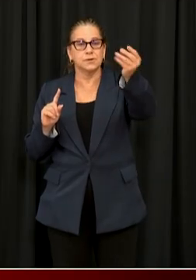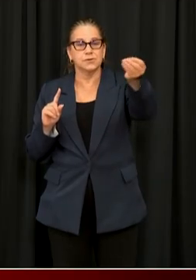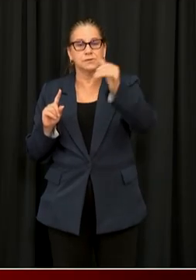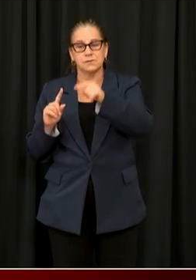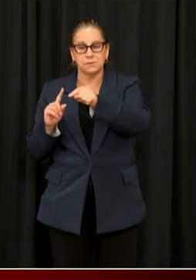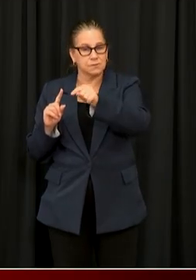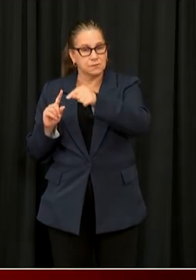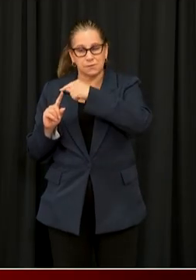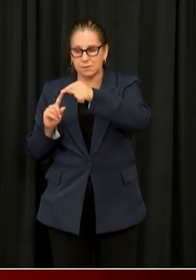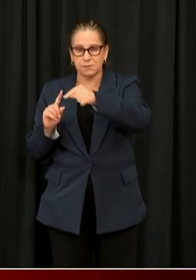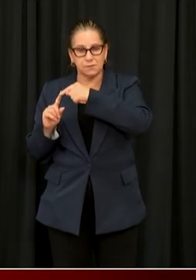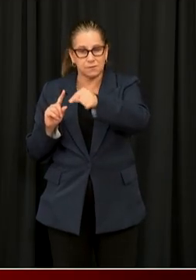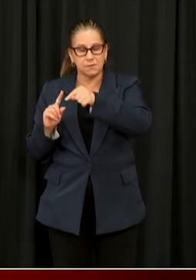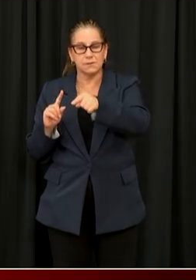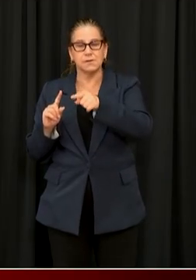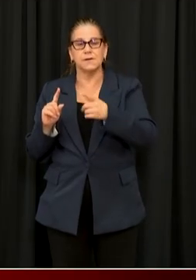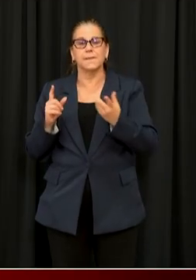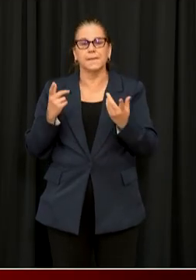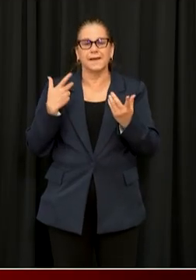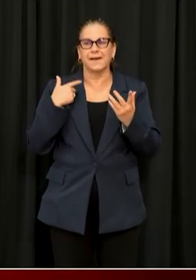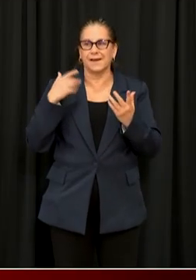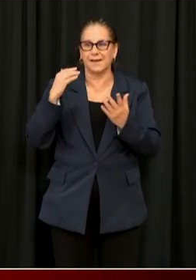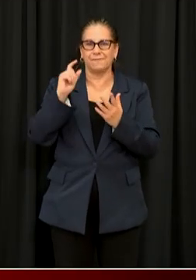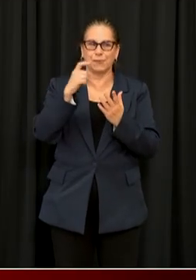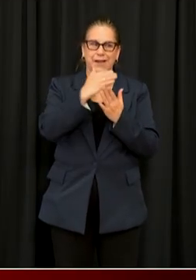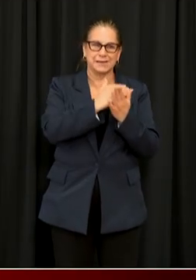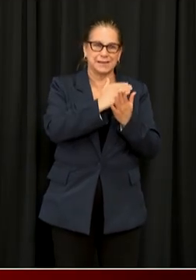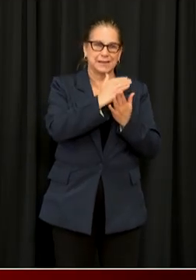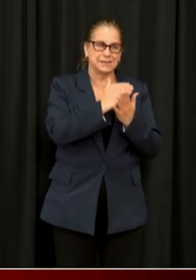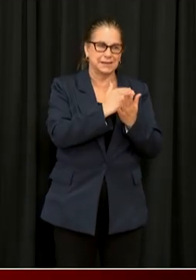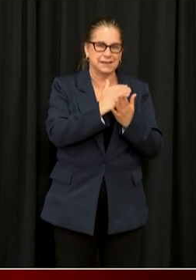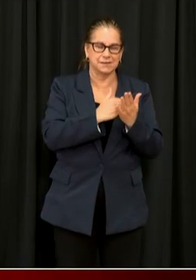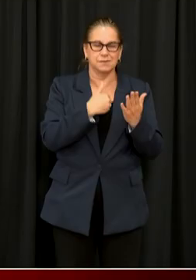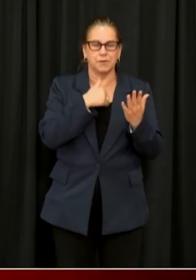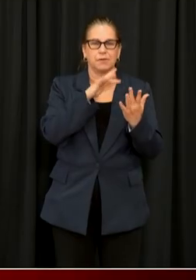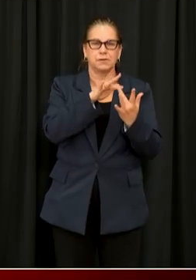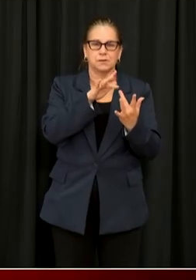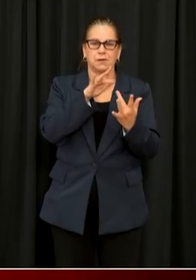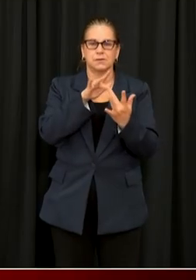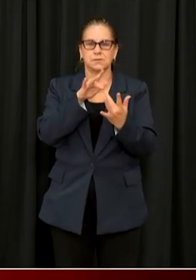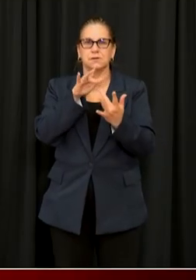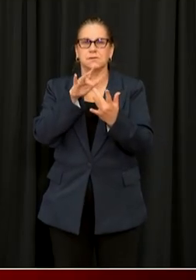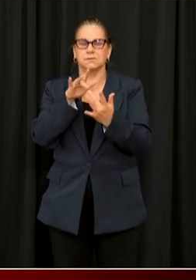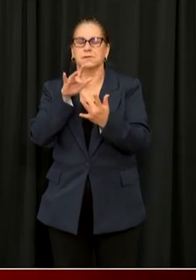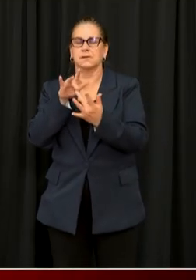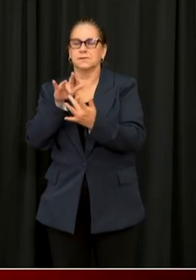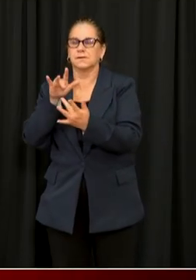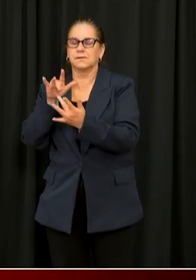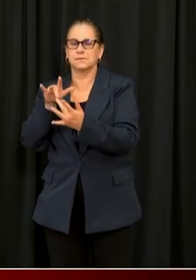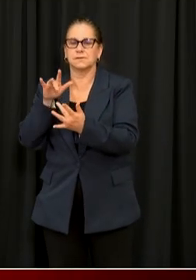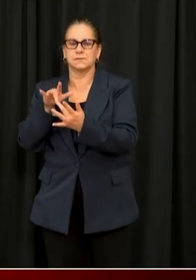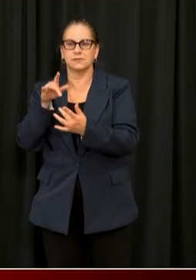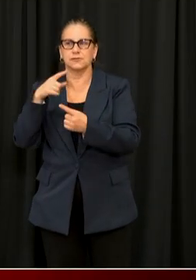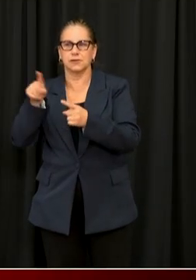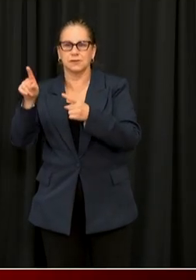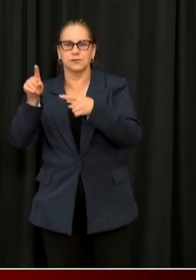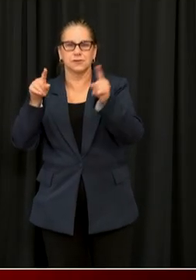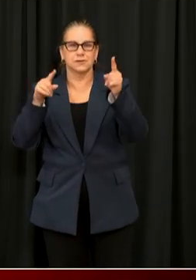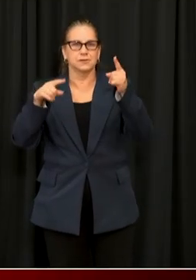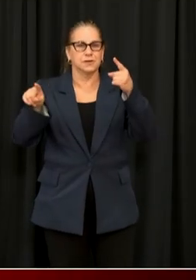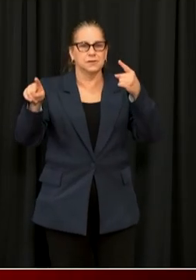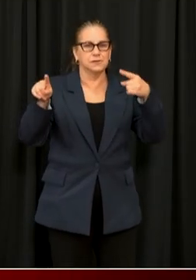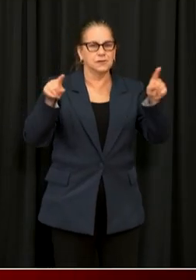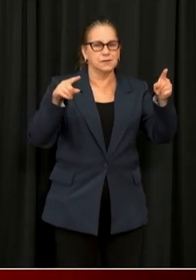of contacts, and to the best of their ability, if they have contact information for people who we've identified